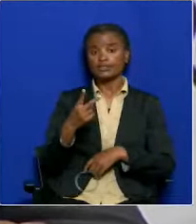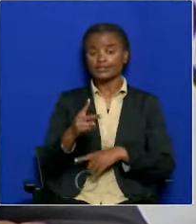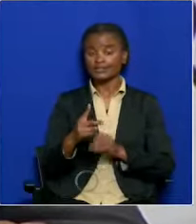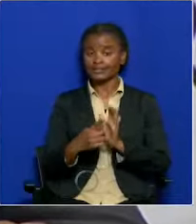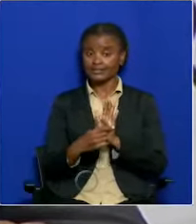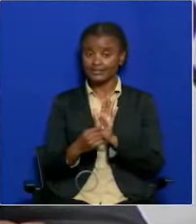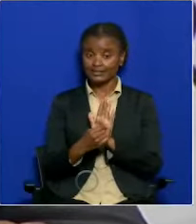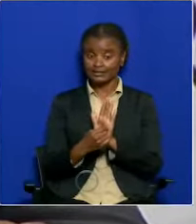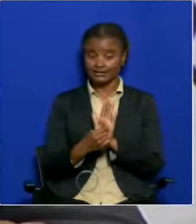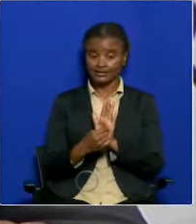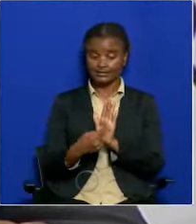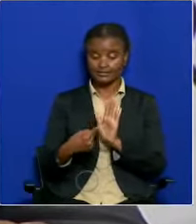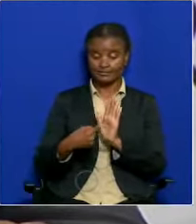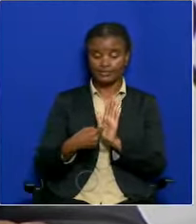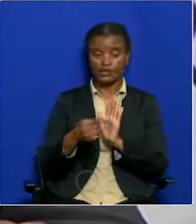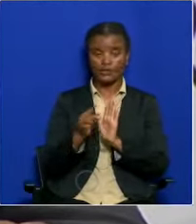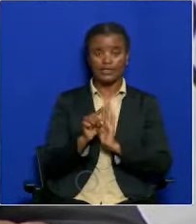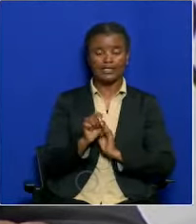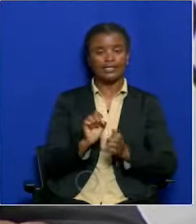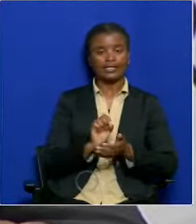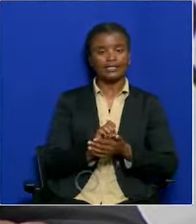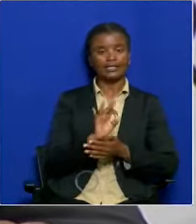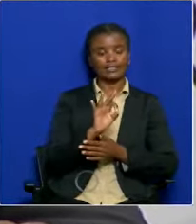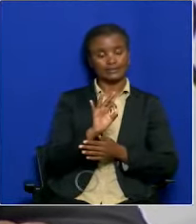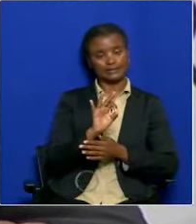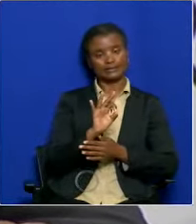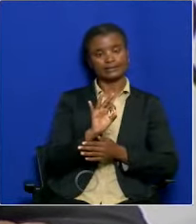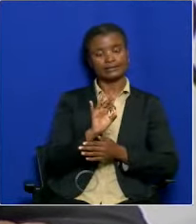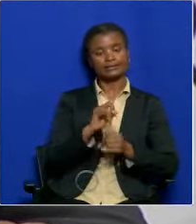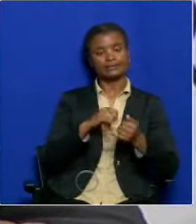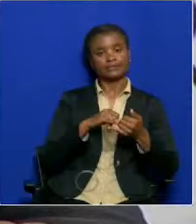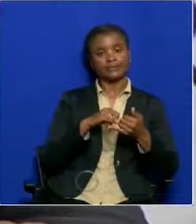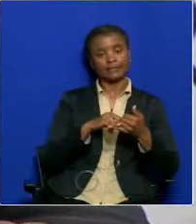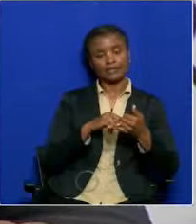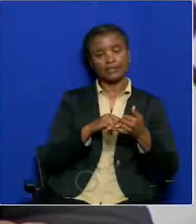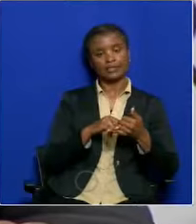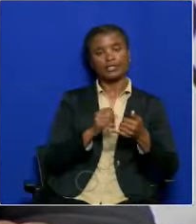September 2024 at 1:35 p.m., chart 7?